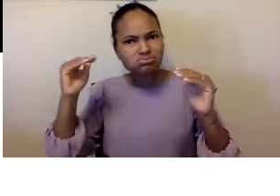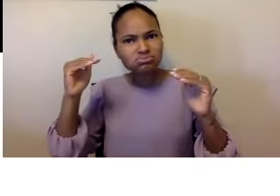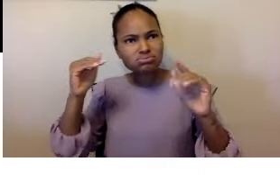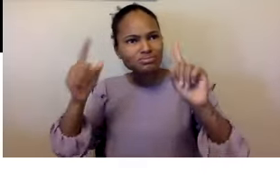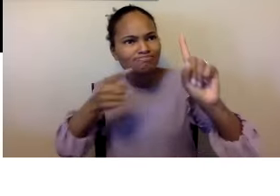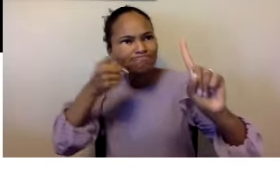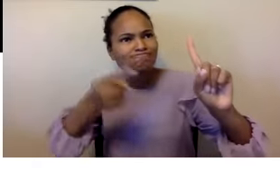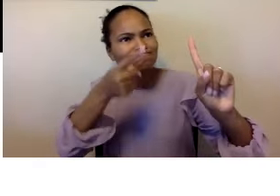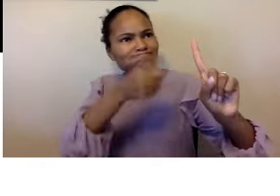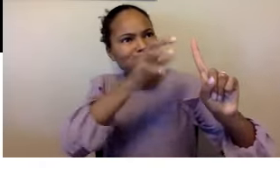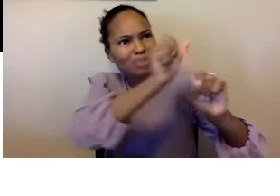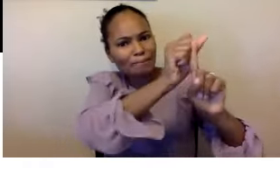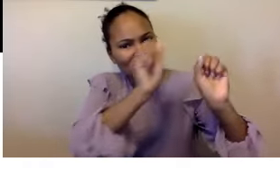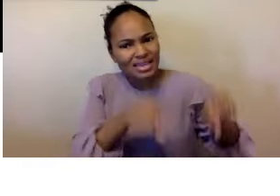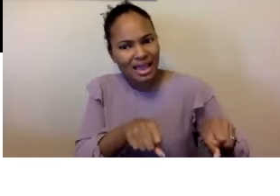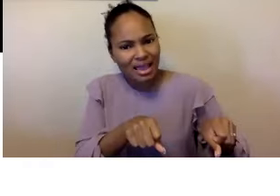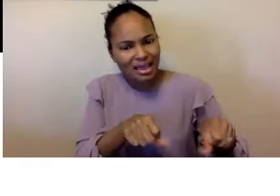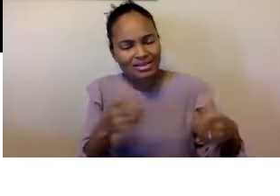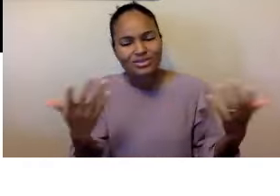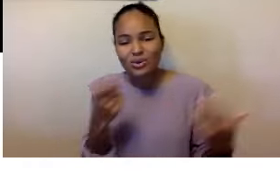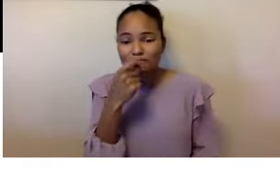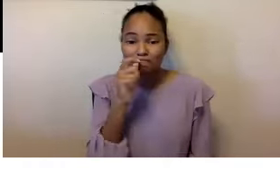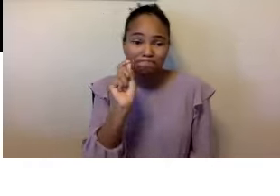yeah, that's all I have to share on that.